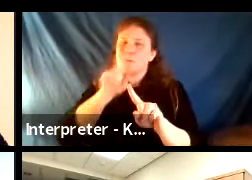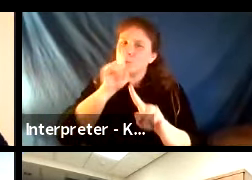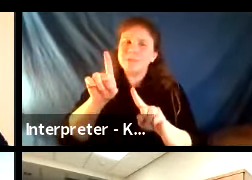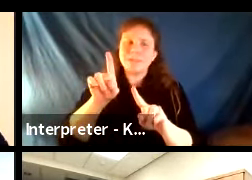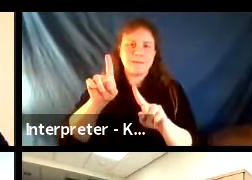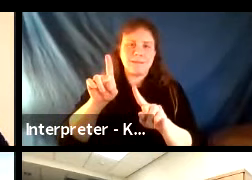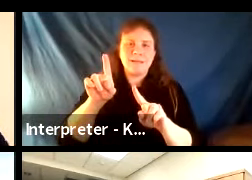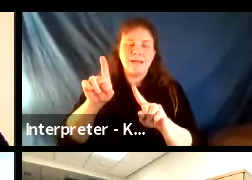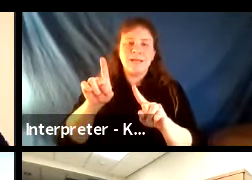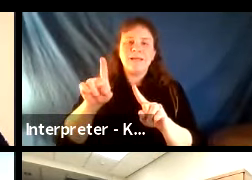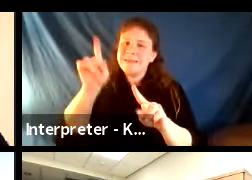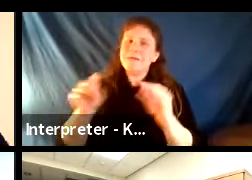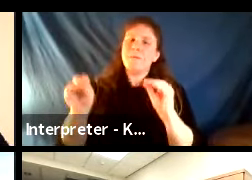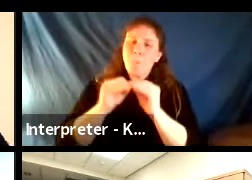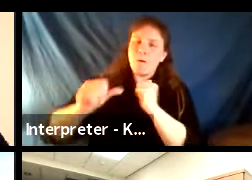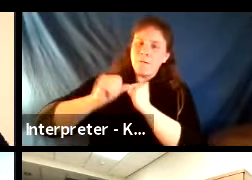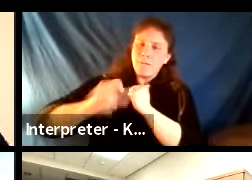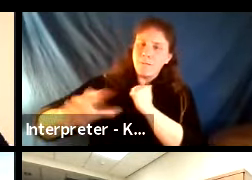and it's not happening.